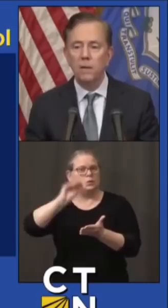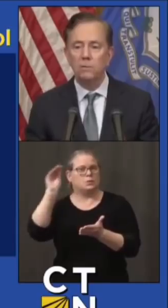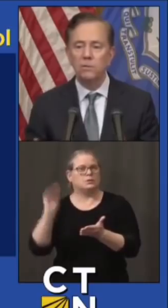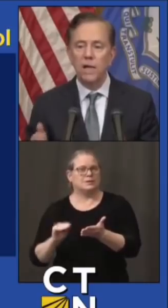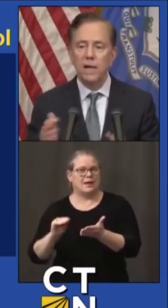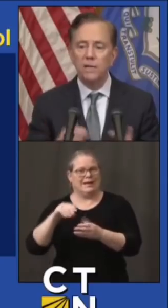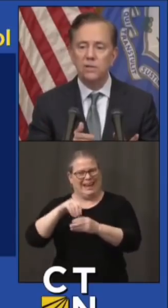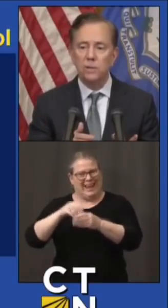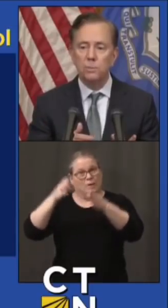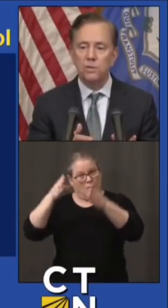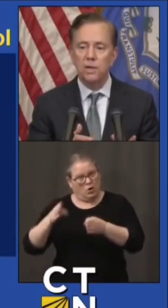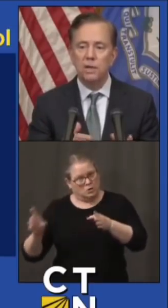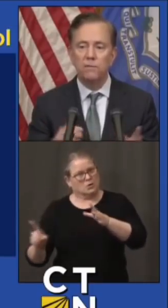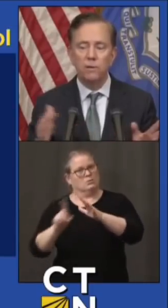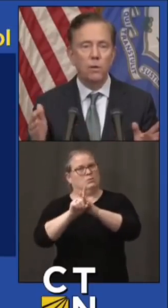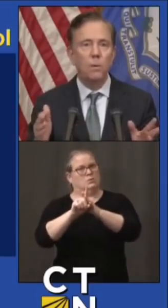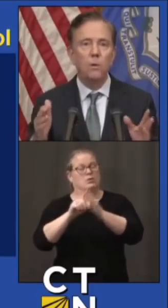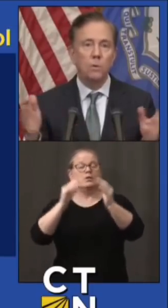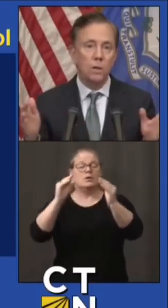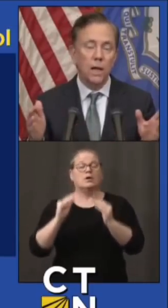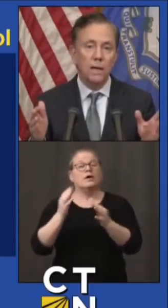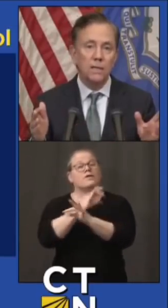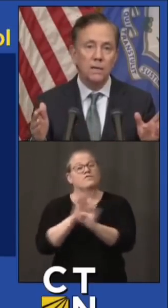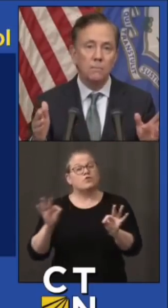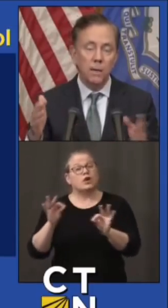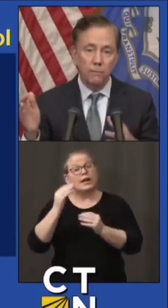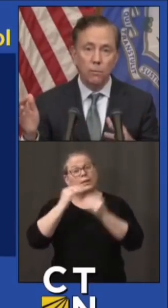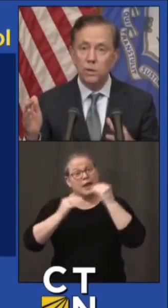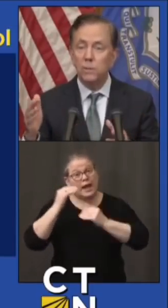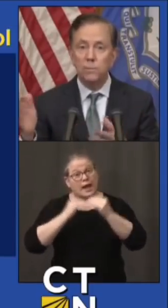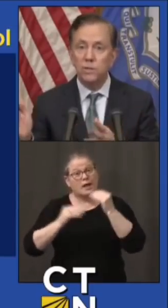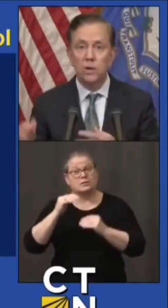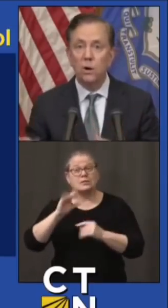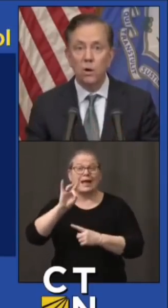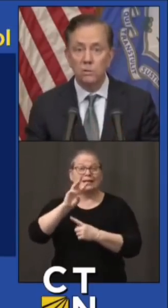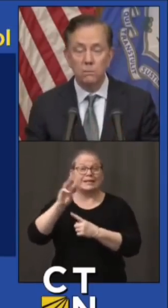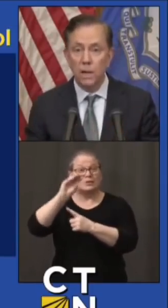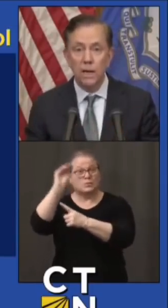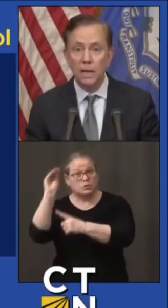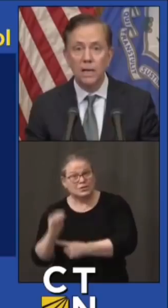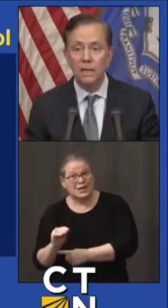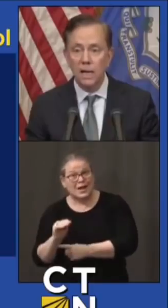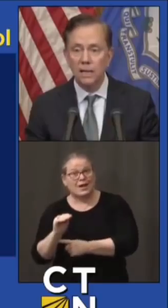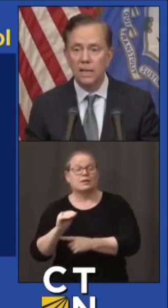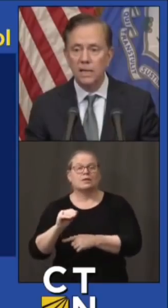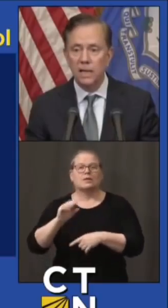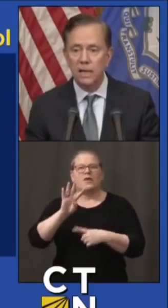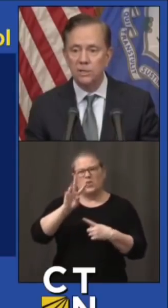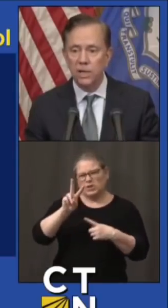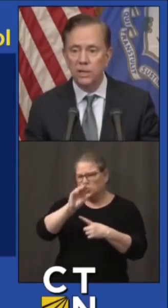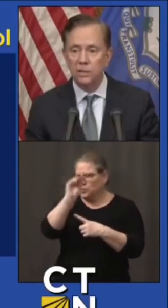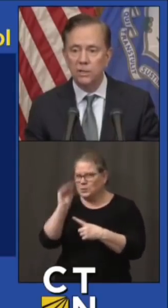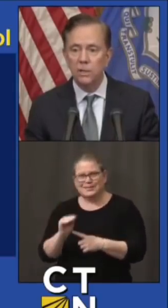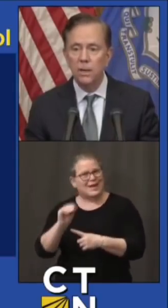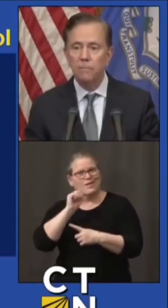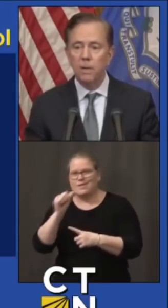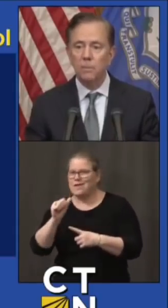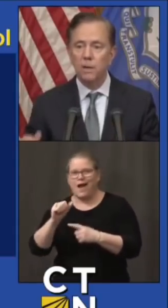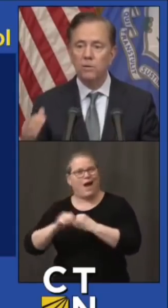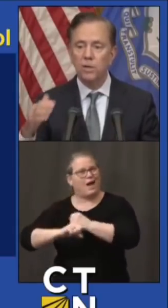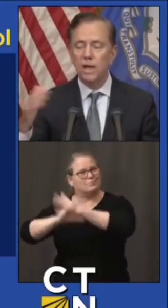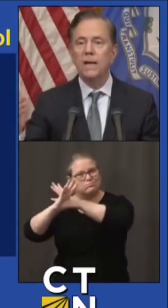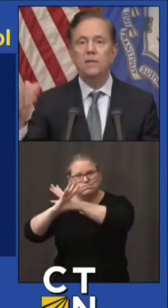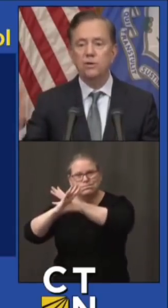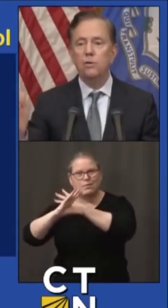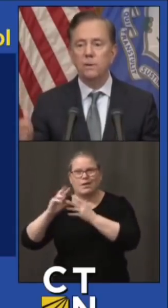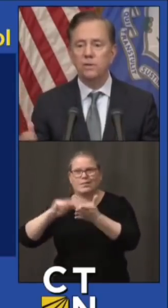discounted meals, 86% if you're remote or logged in, meaning 14% aren't logging in, not getting that education,